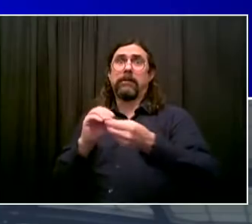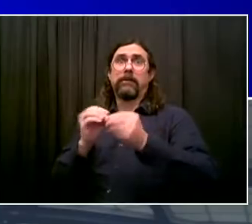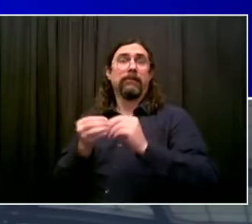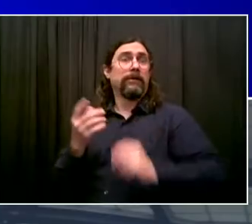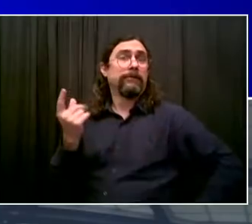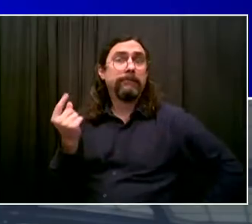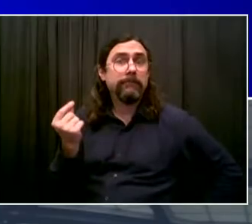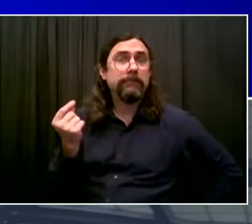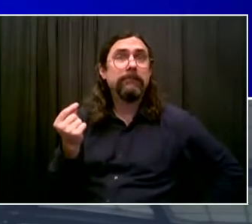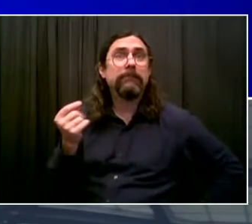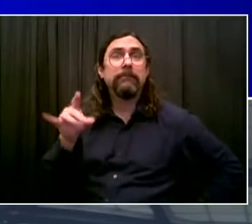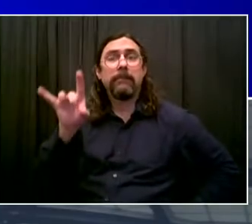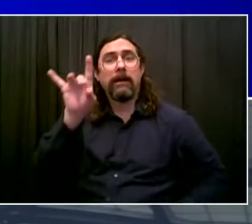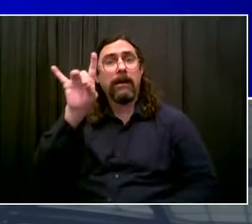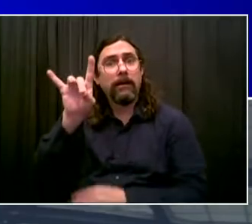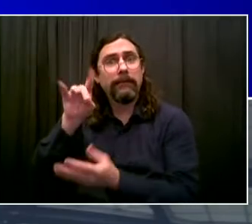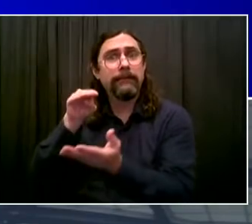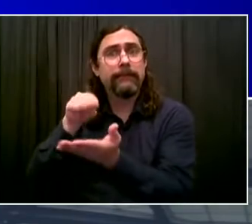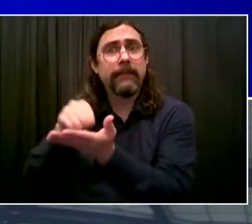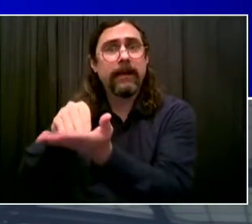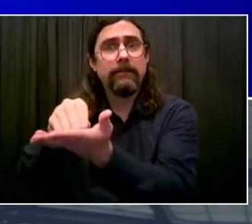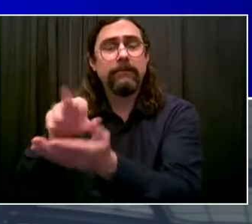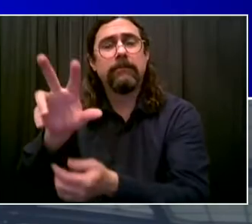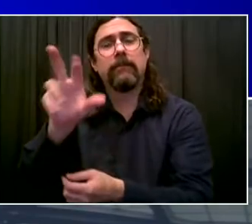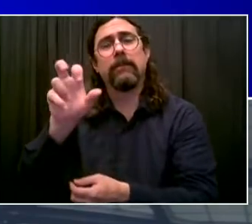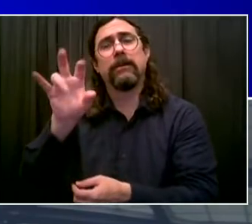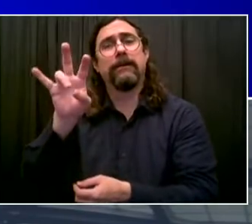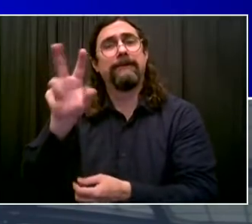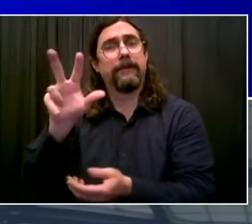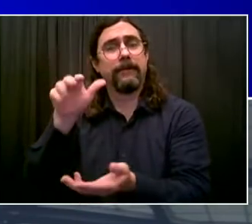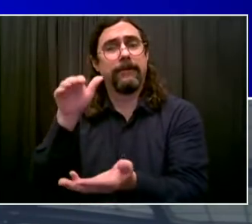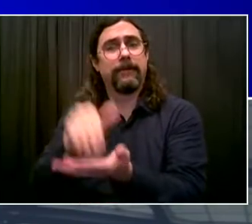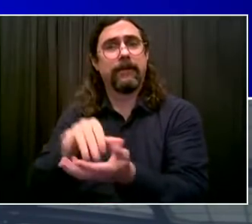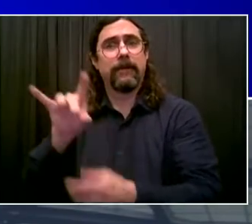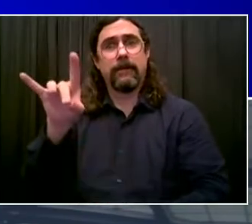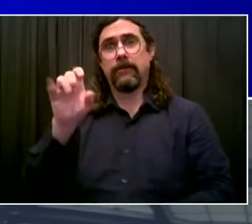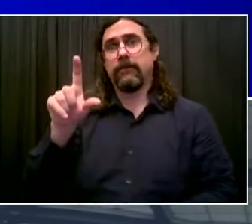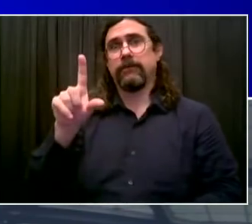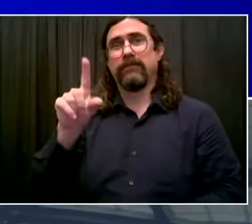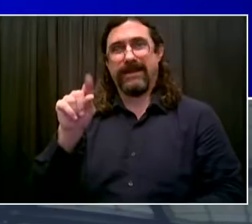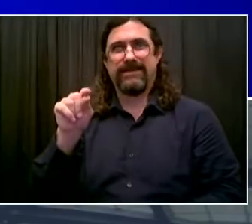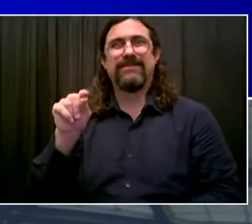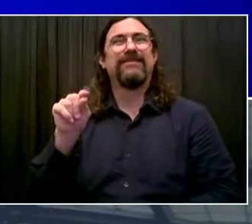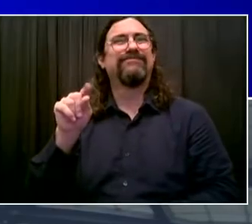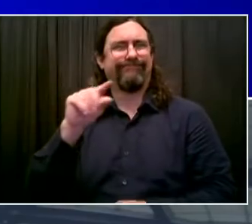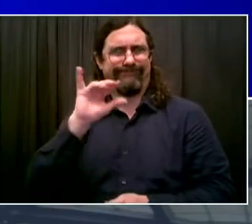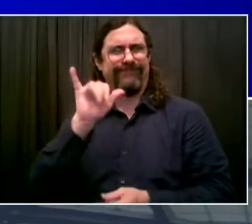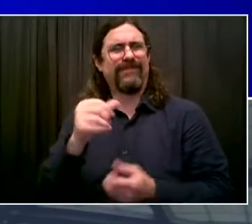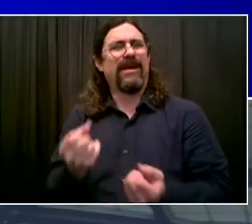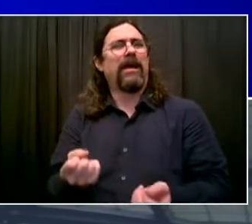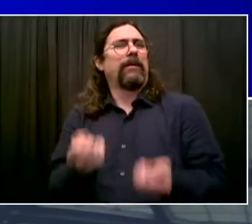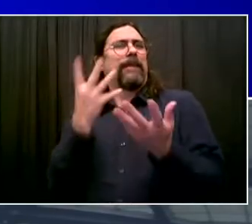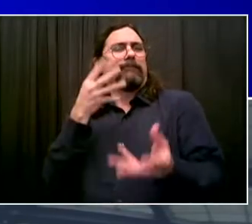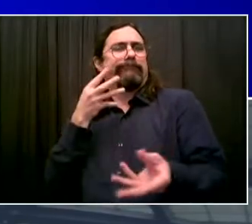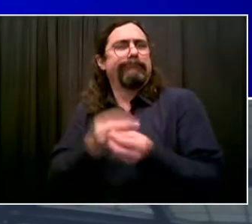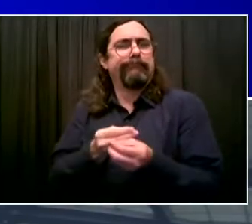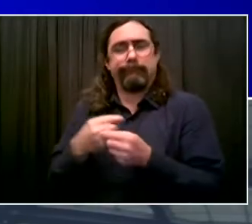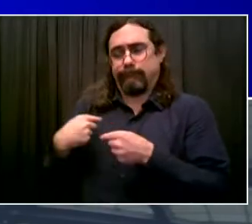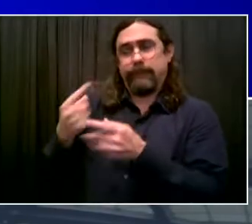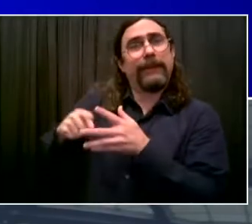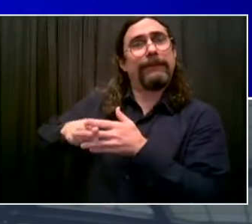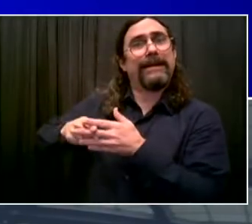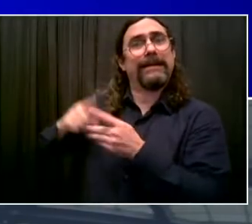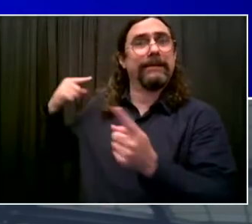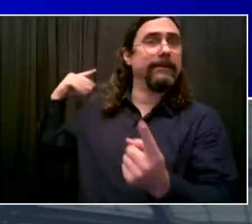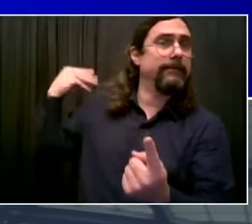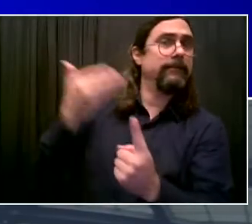8,373,820 doses given so far. That is, in each and every case, a person, a vaccinator, someone who cares, a healthcare